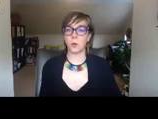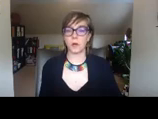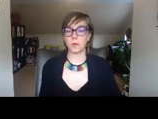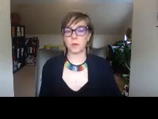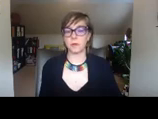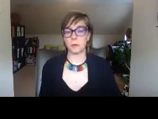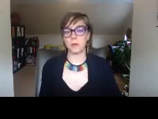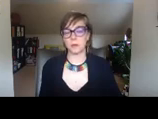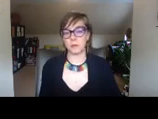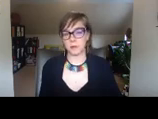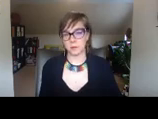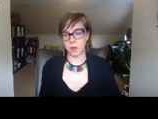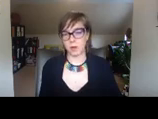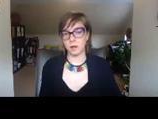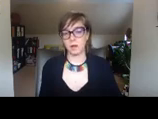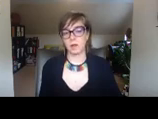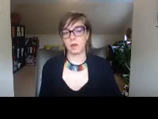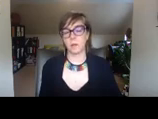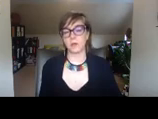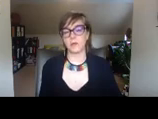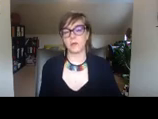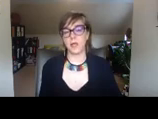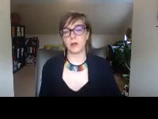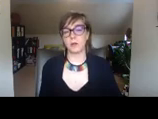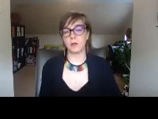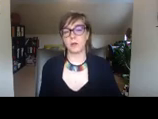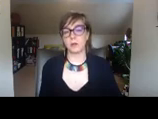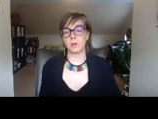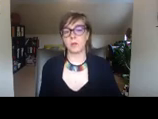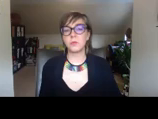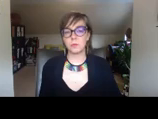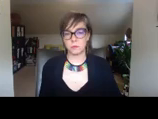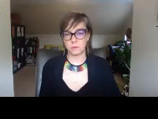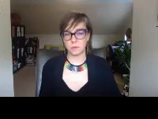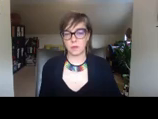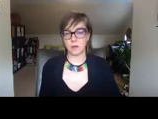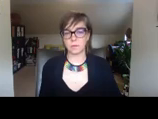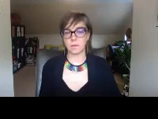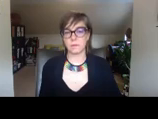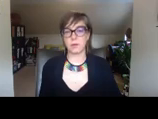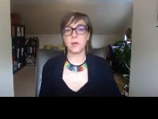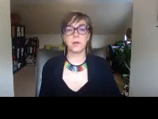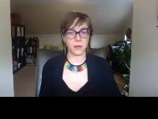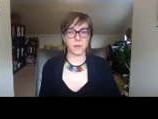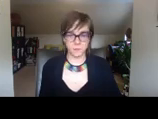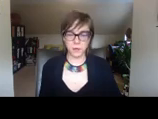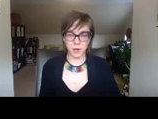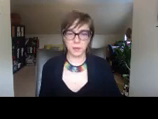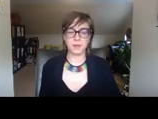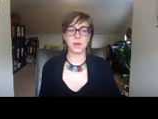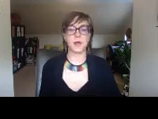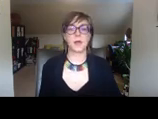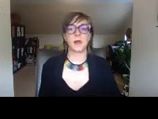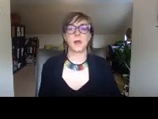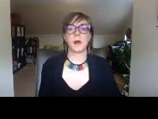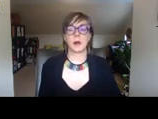know, when someone does pass away, most of us can't go to be with family when that